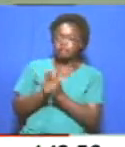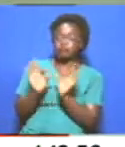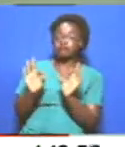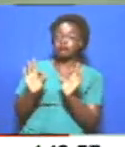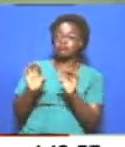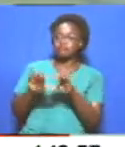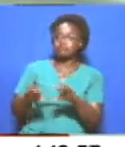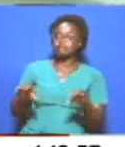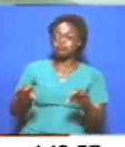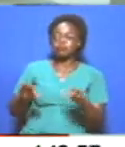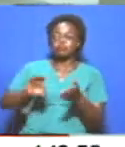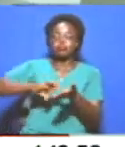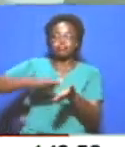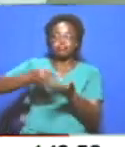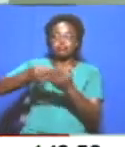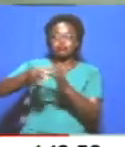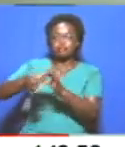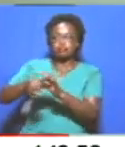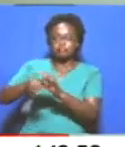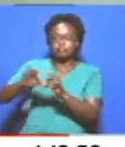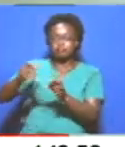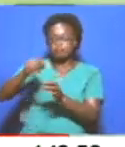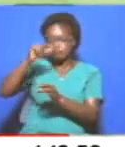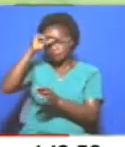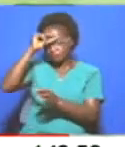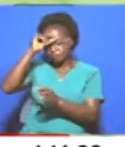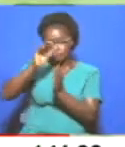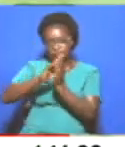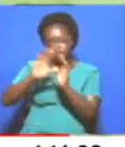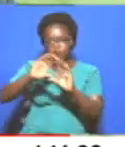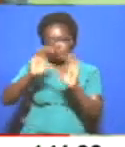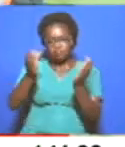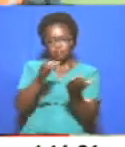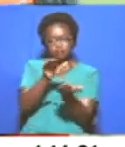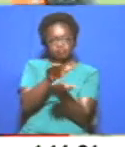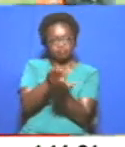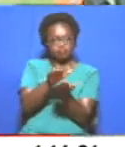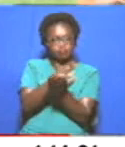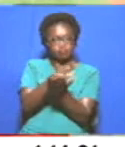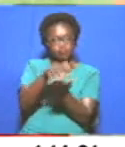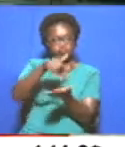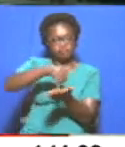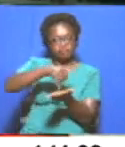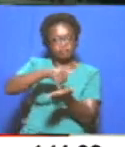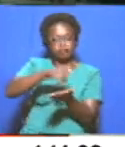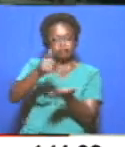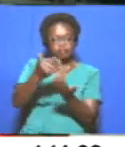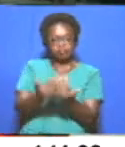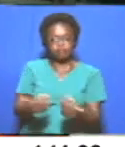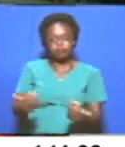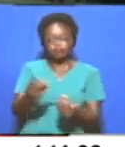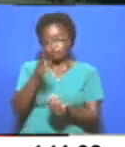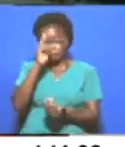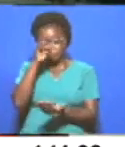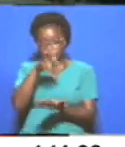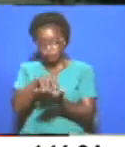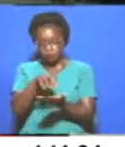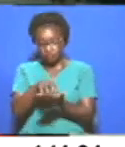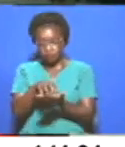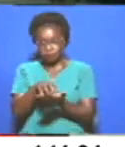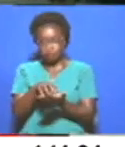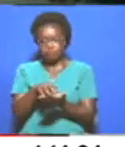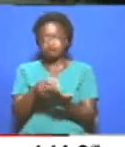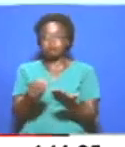is being funded jointly by the county government and the World Bank, will include, among other amenities, a police station, feeding and